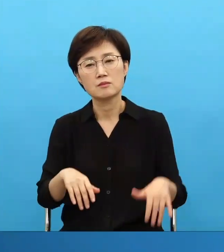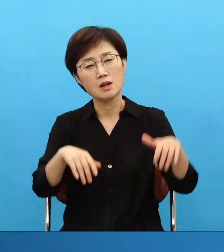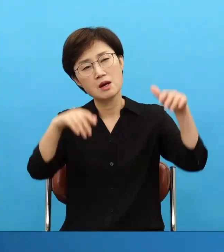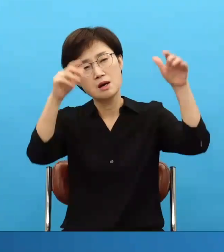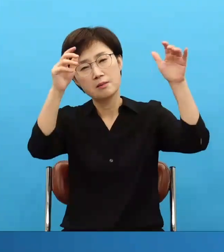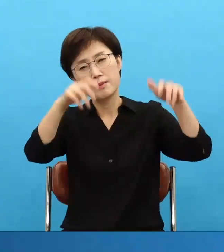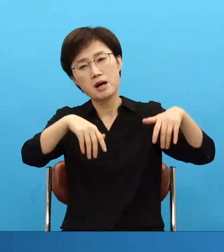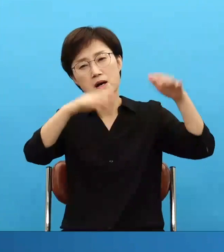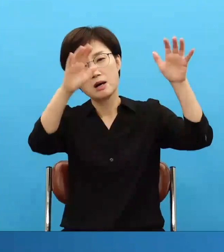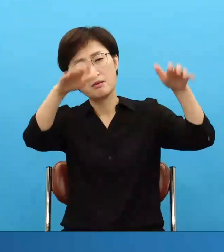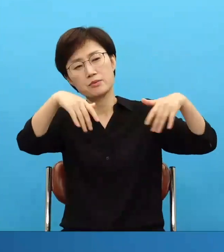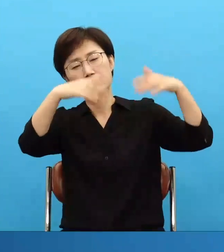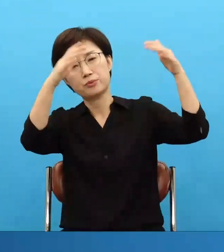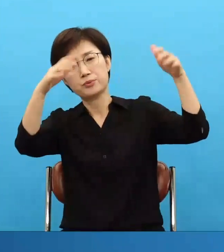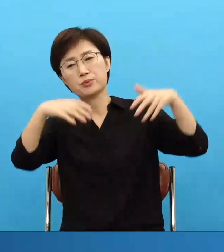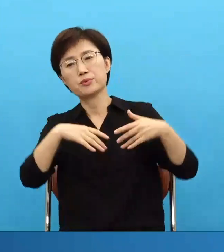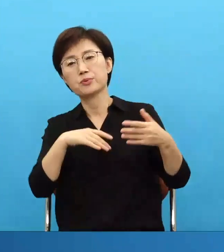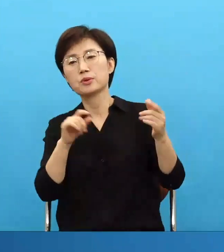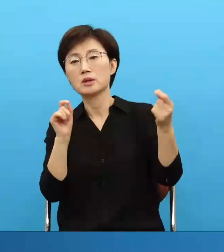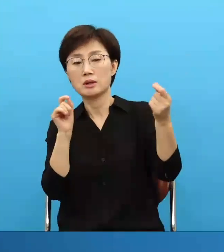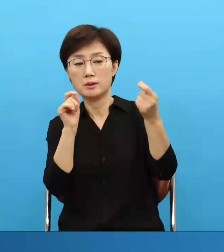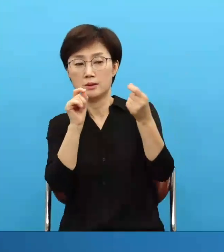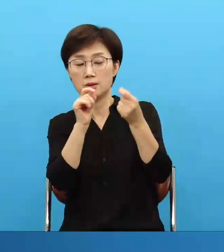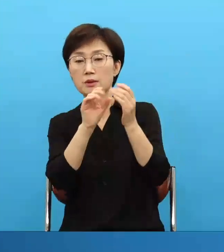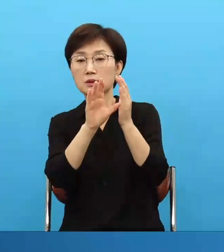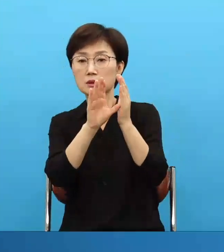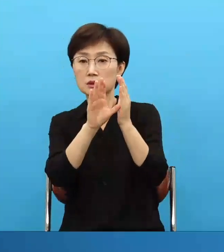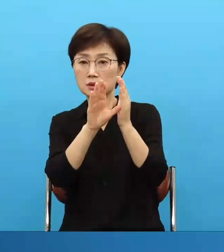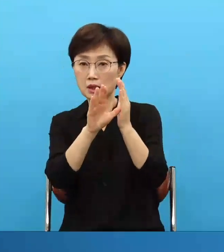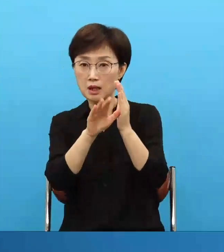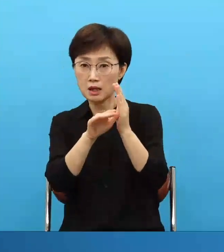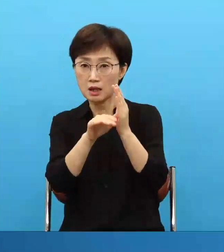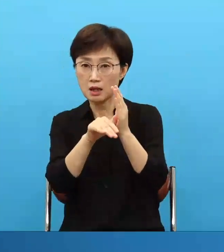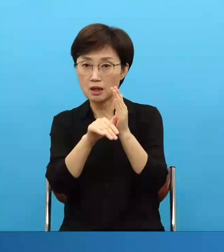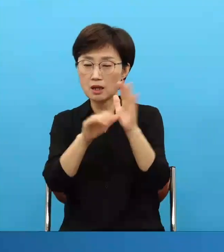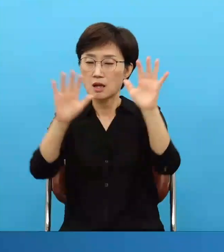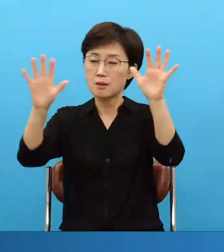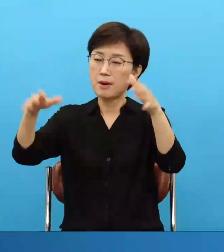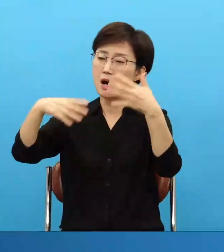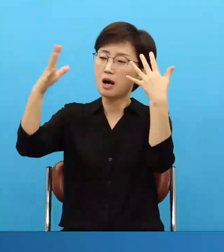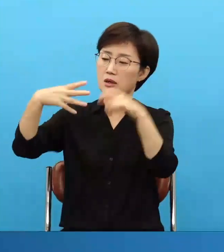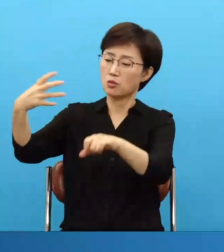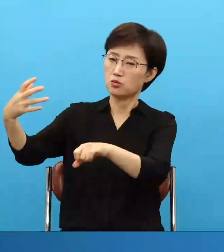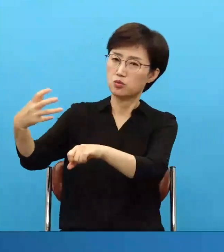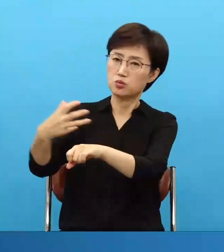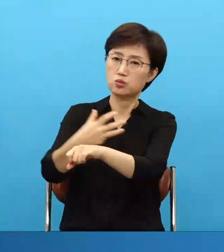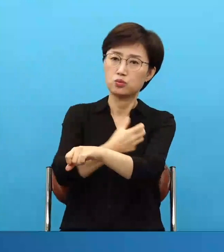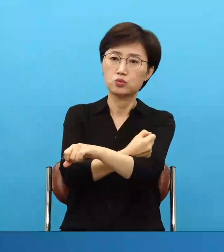Separa